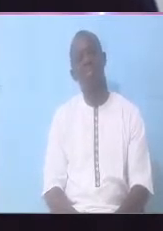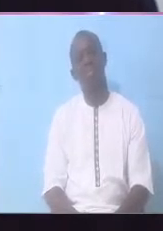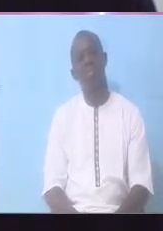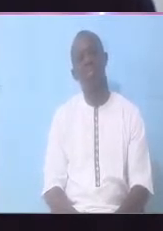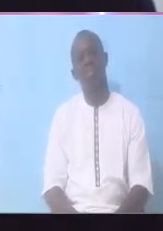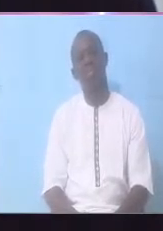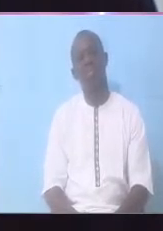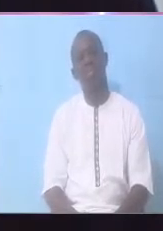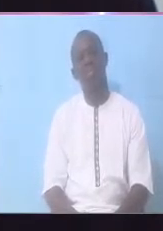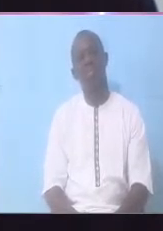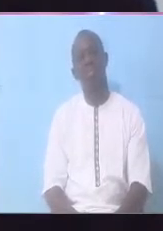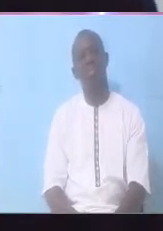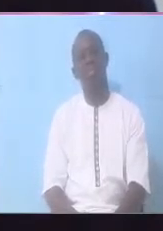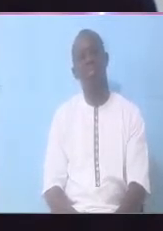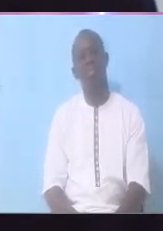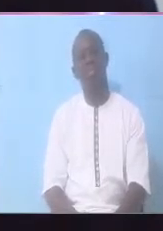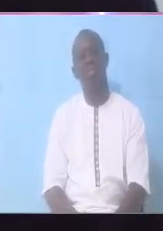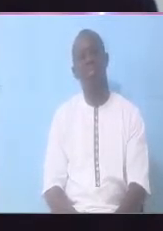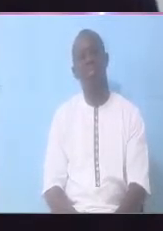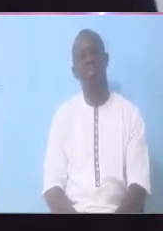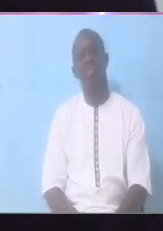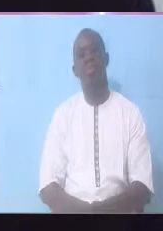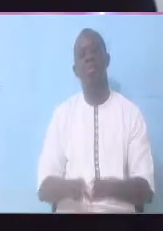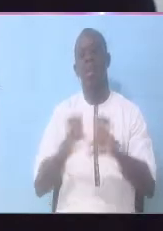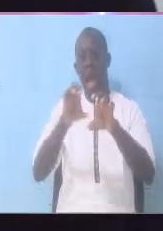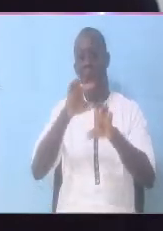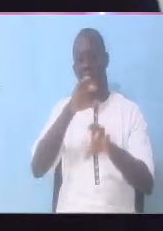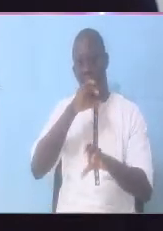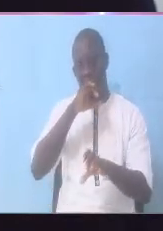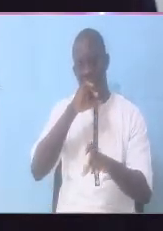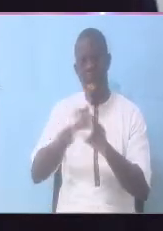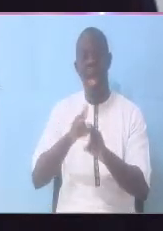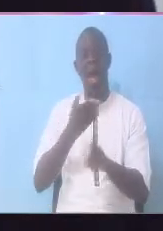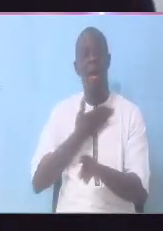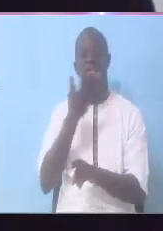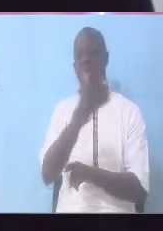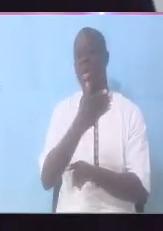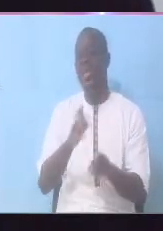witchcrafting have been there since the time of the Prophet sallallahu alaihi wasallam, Muhammad.